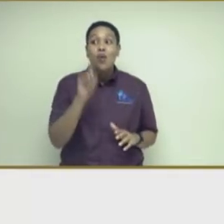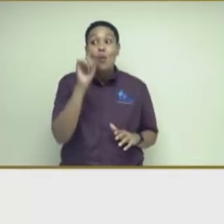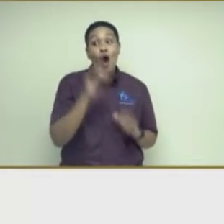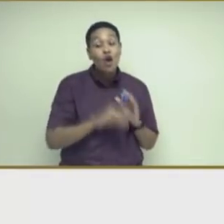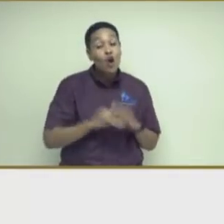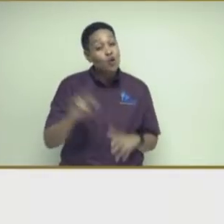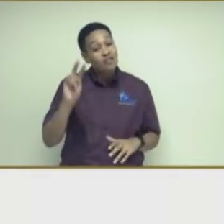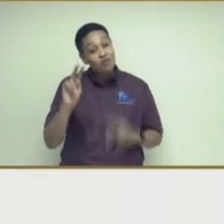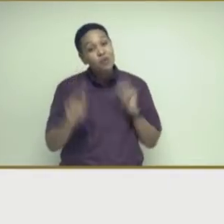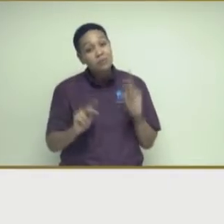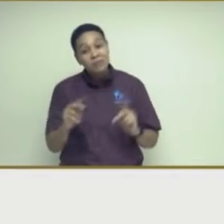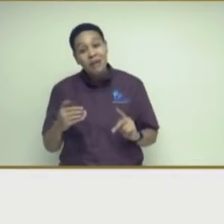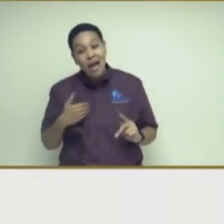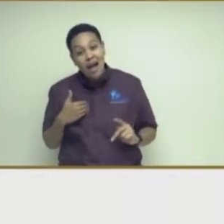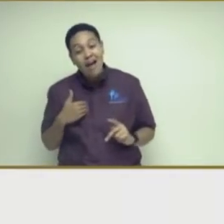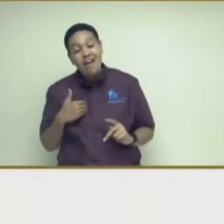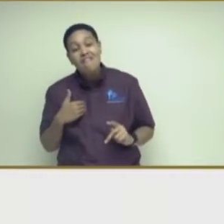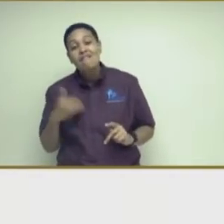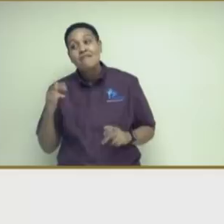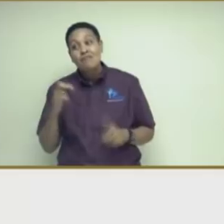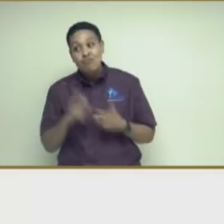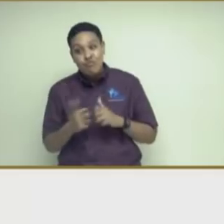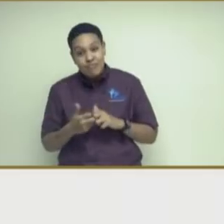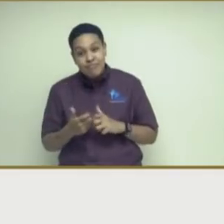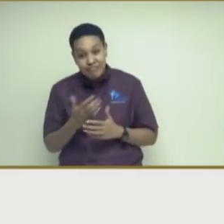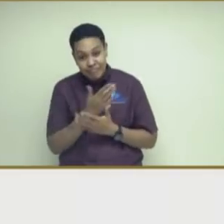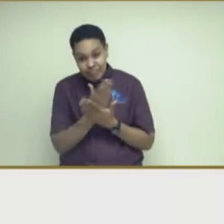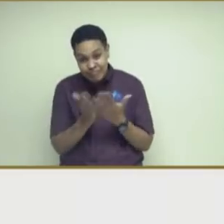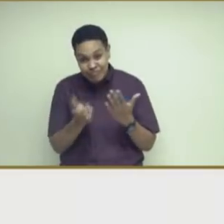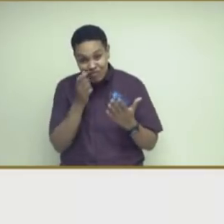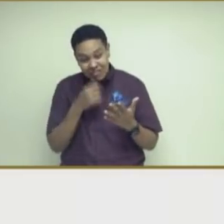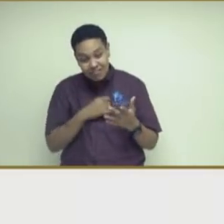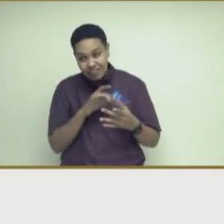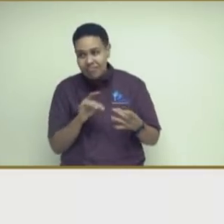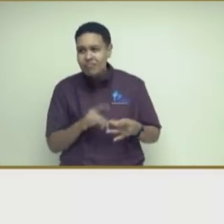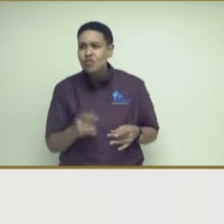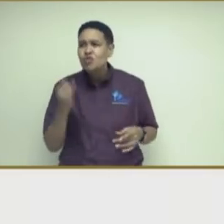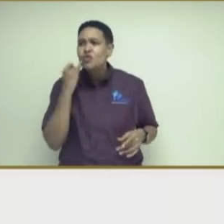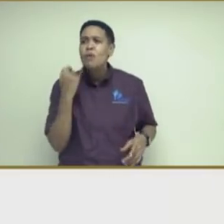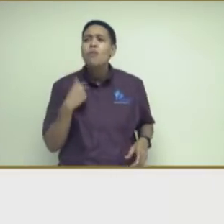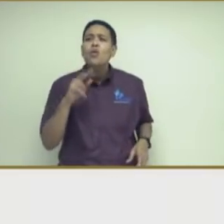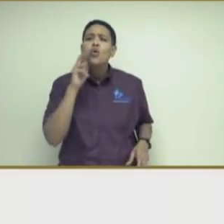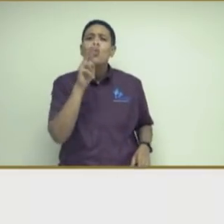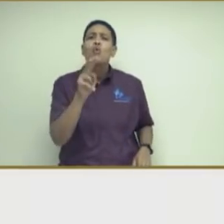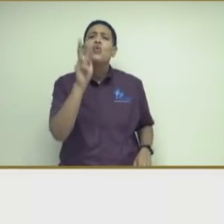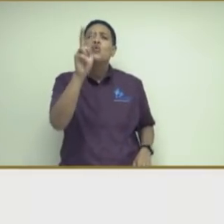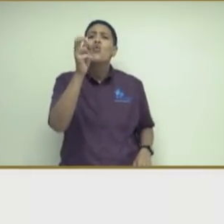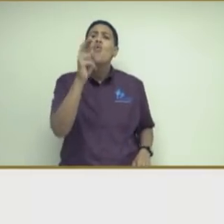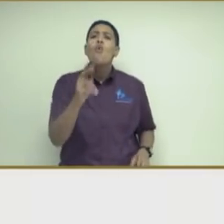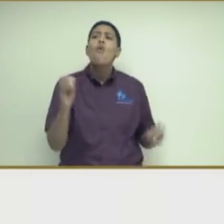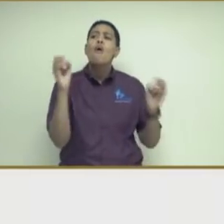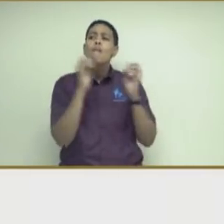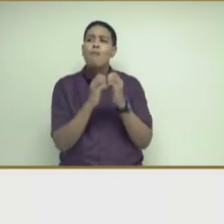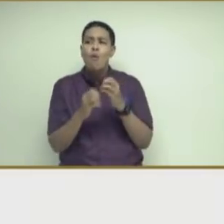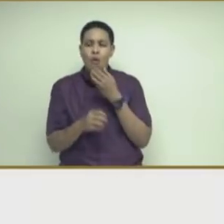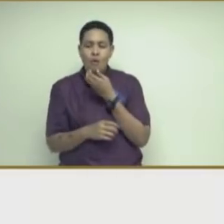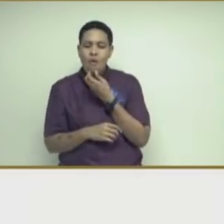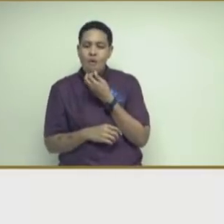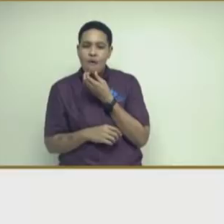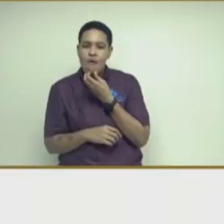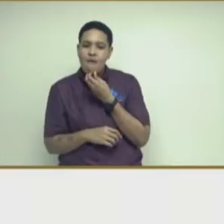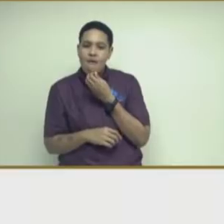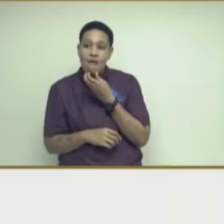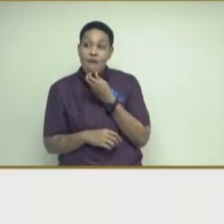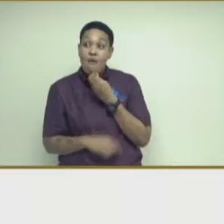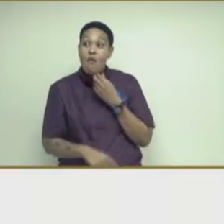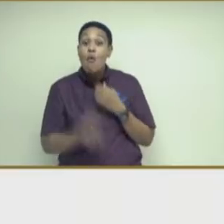Right. And then we looked at, suppose we look at 2 or more, then 1